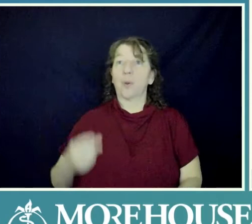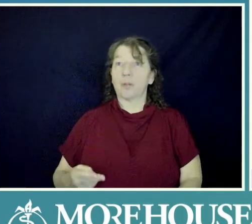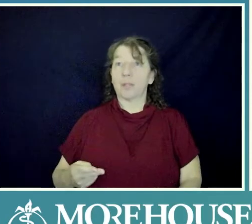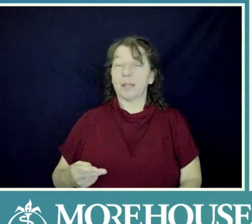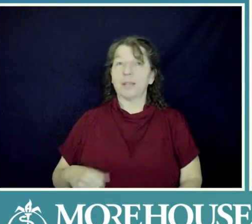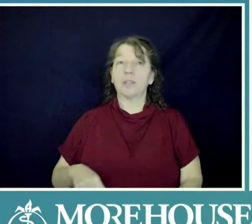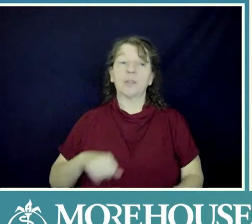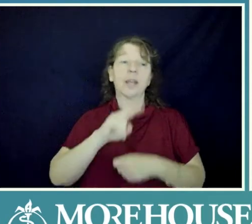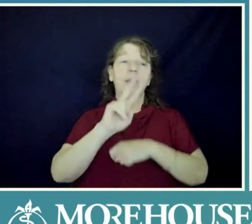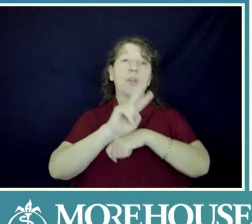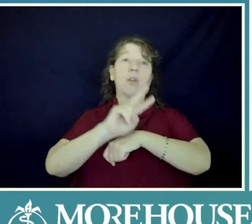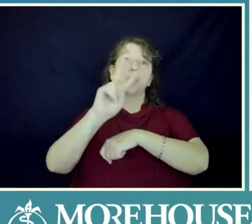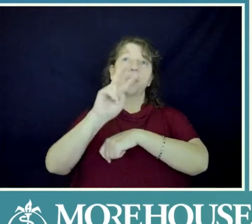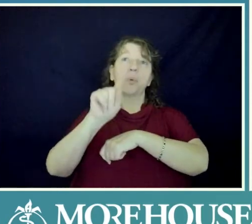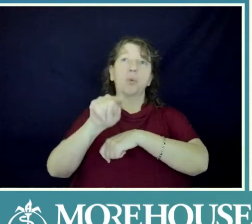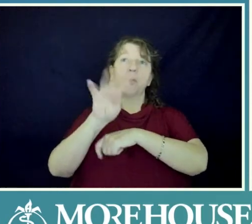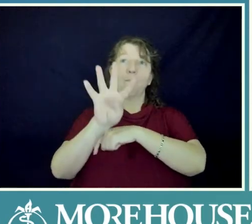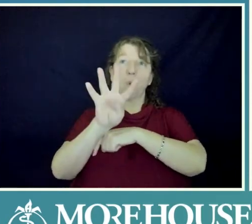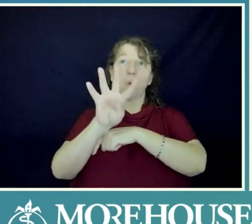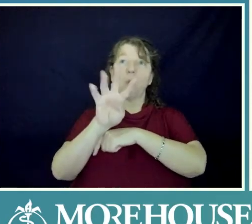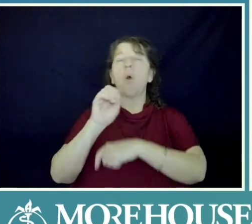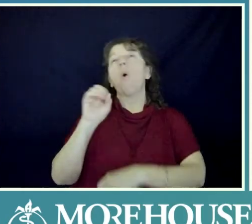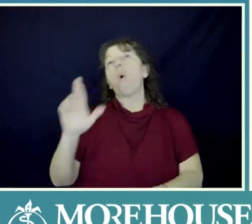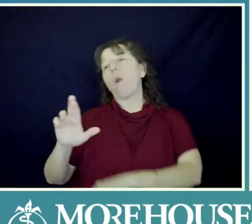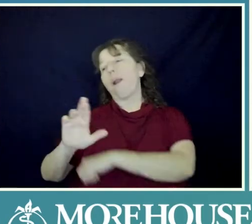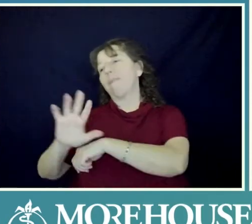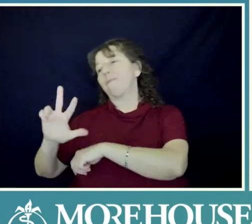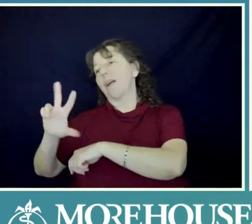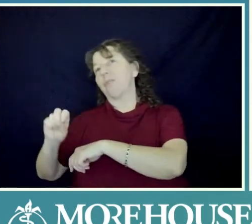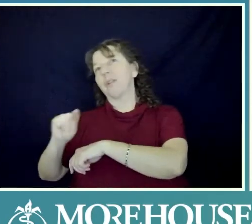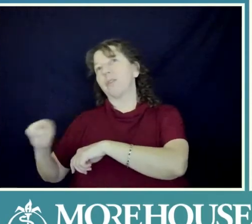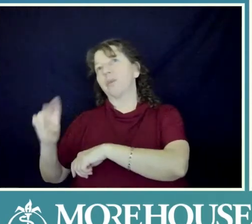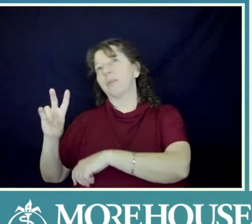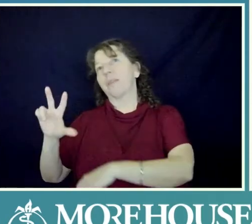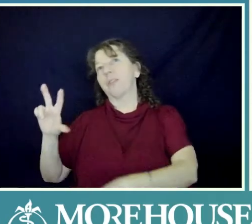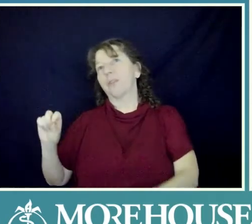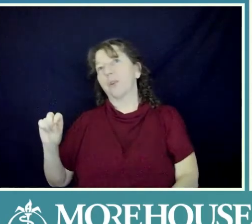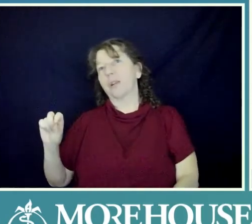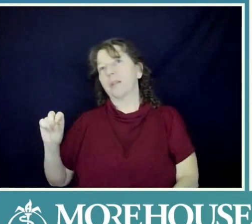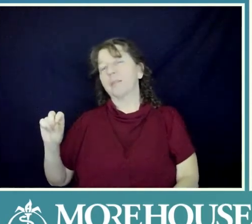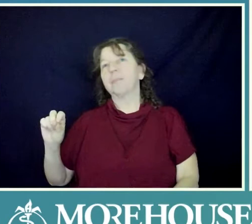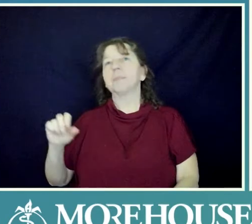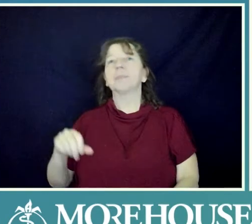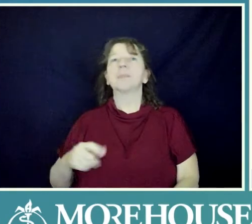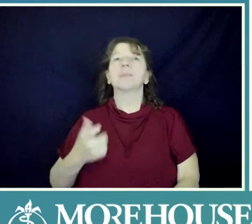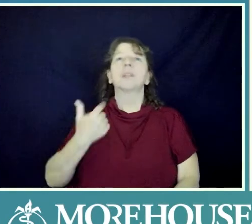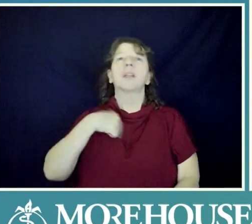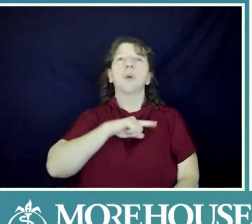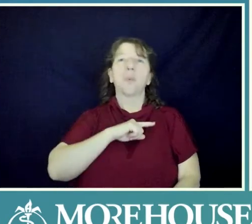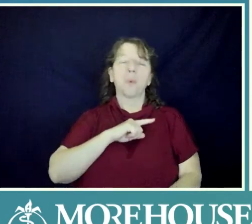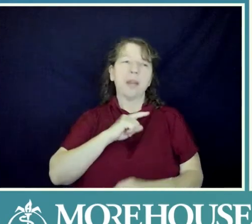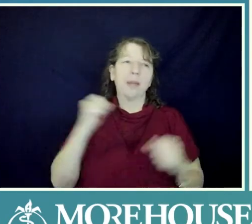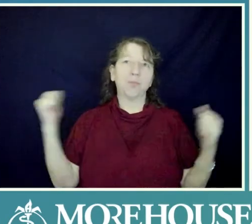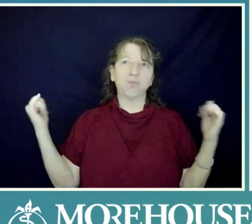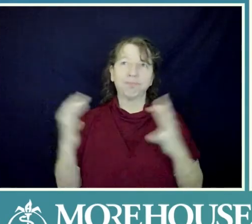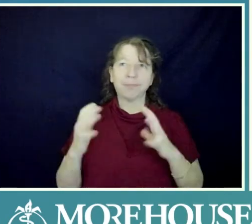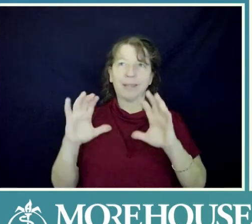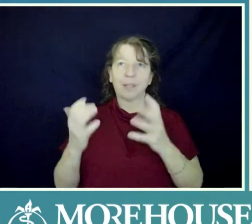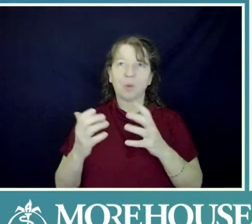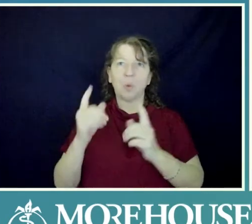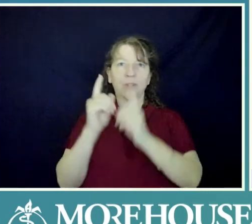4 and 5:30 to 7:30. We do the course in person, and certainly we have